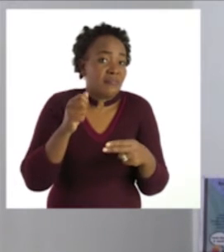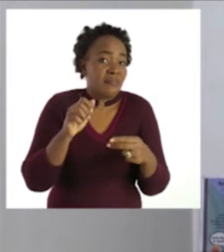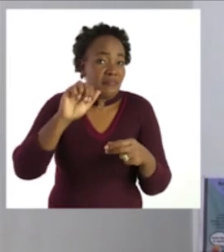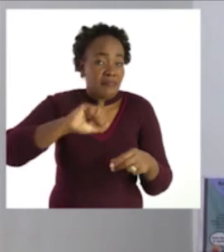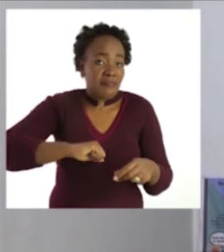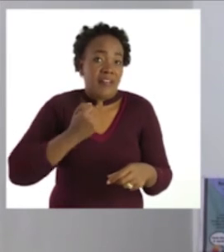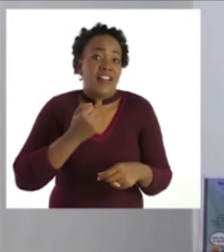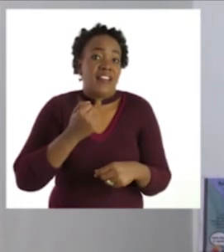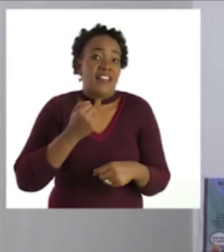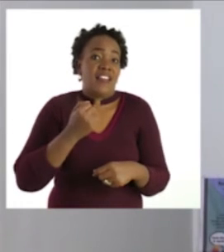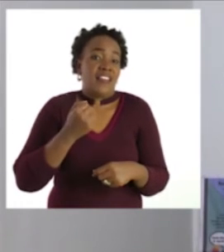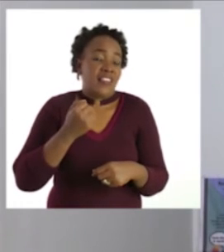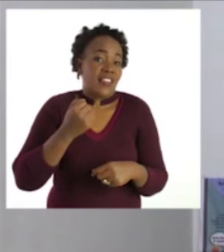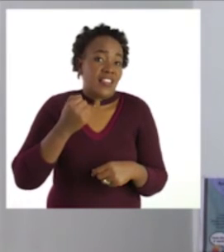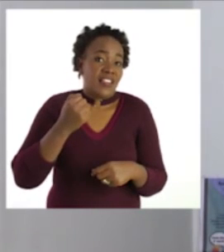my